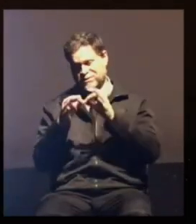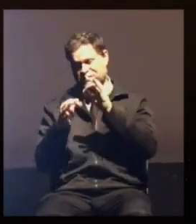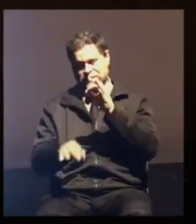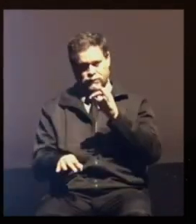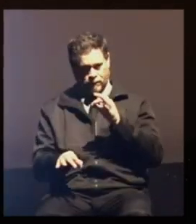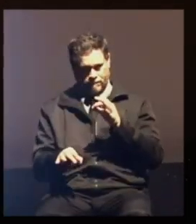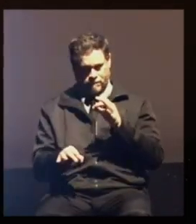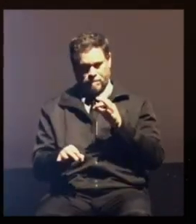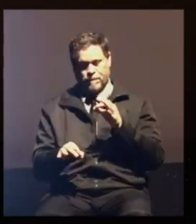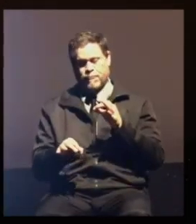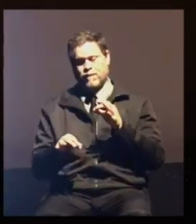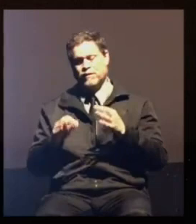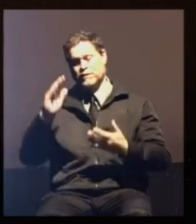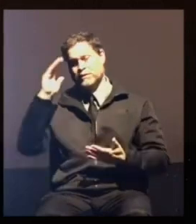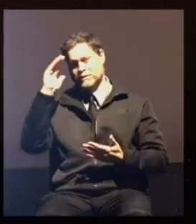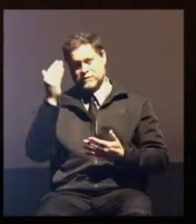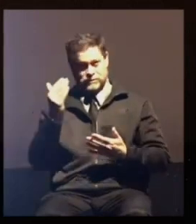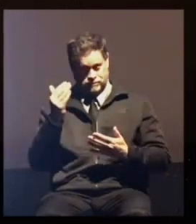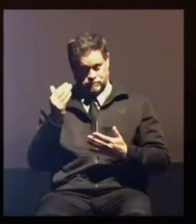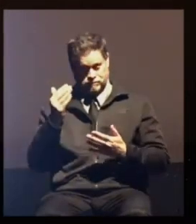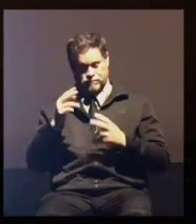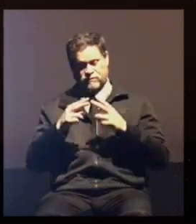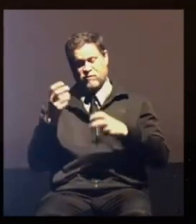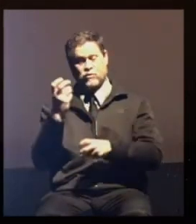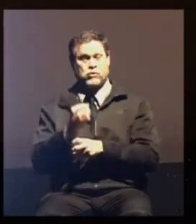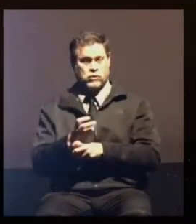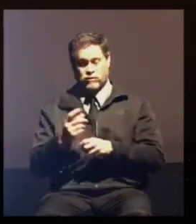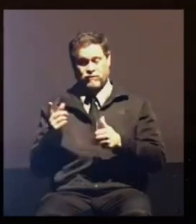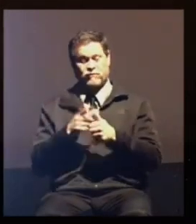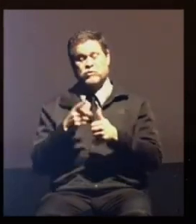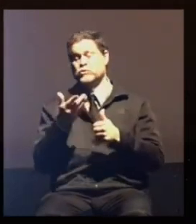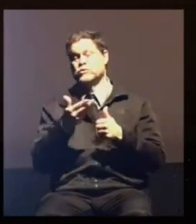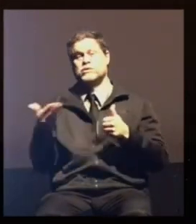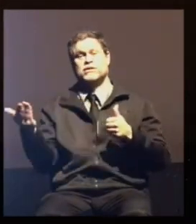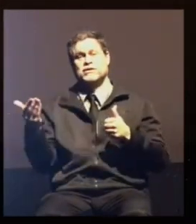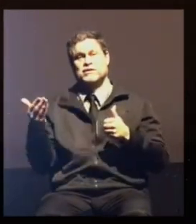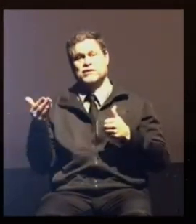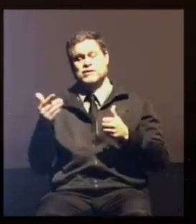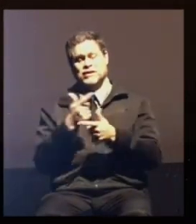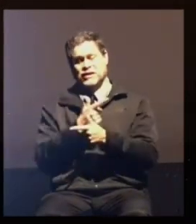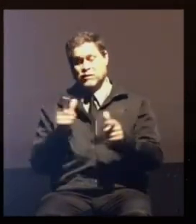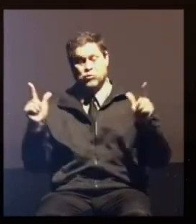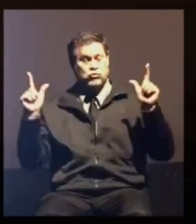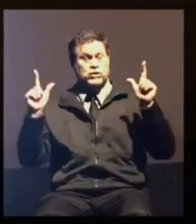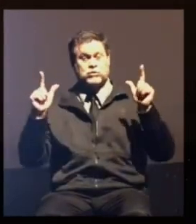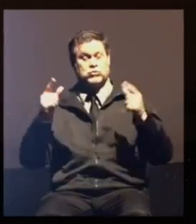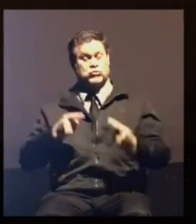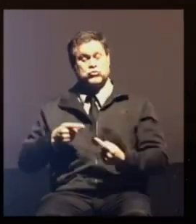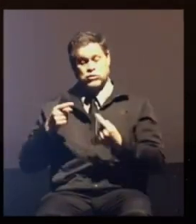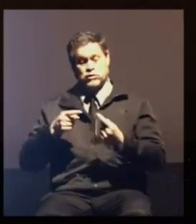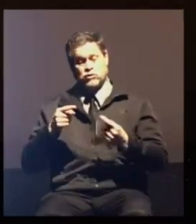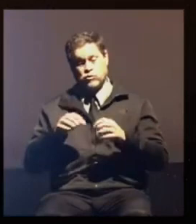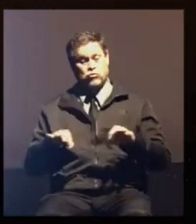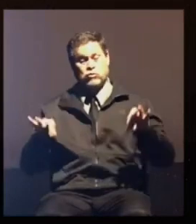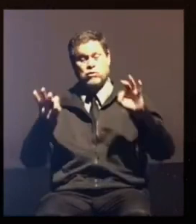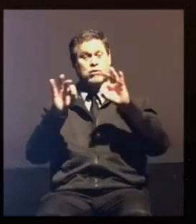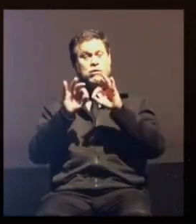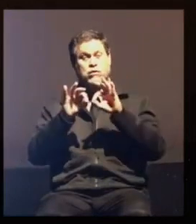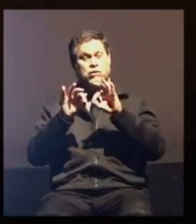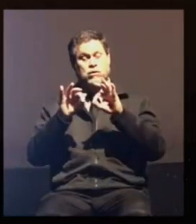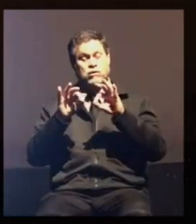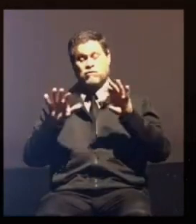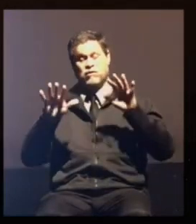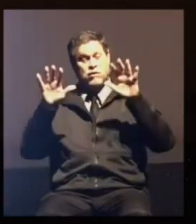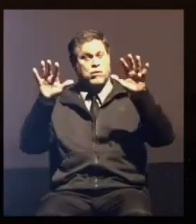but seemingly very hard. The first thing to liberate the struggle is the critical phenomenon of